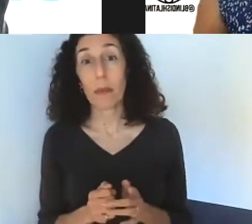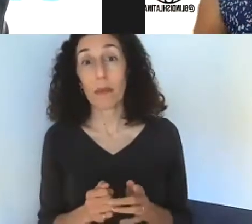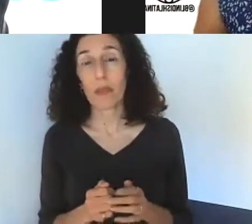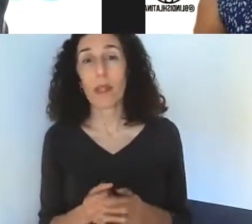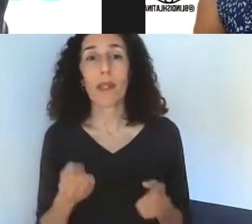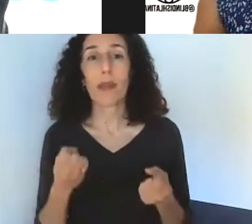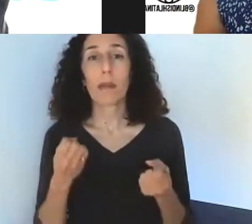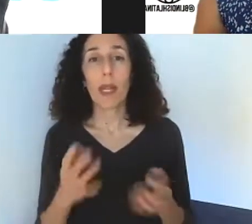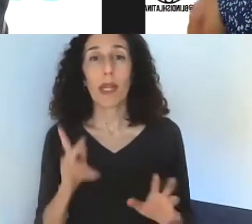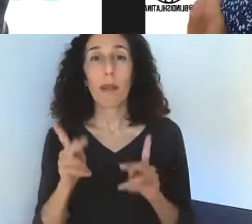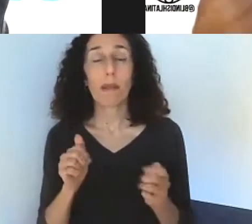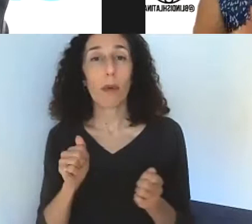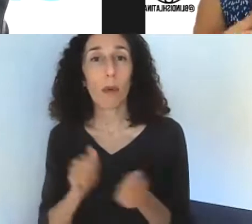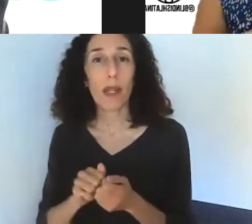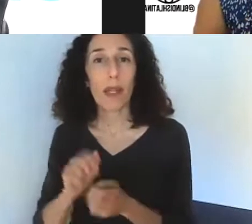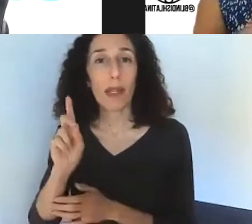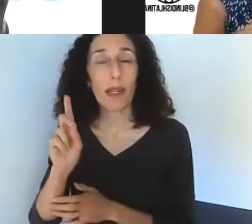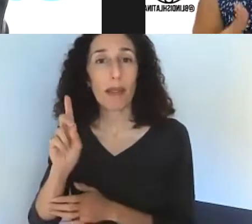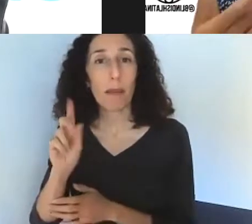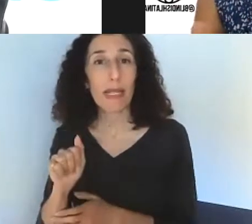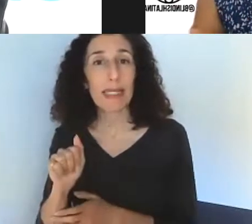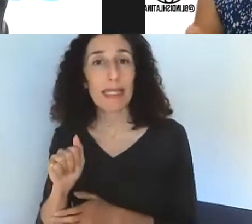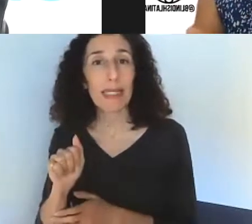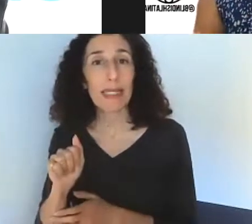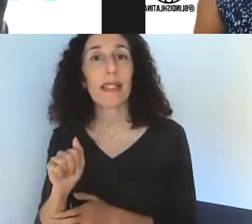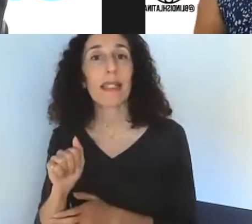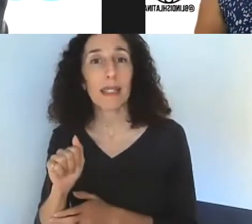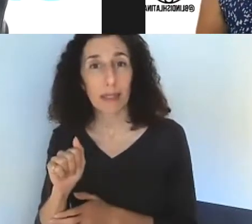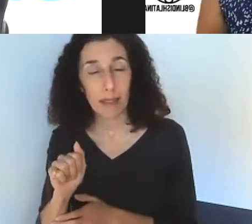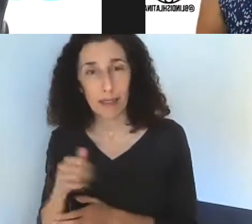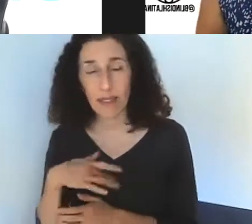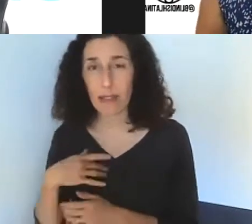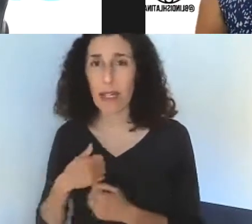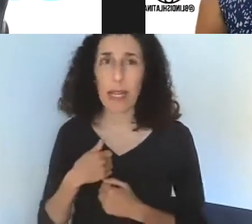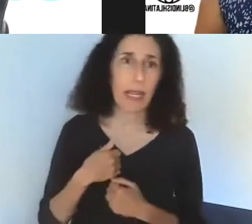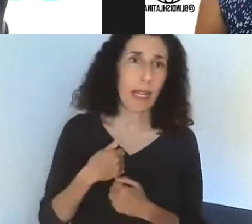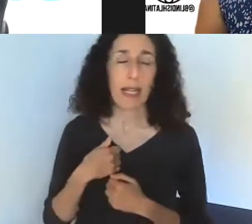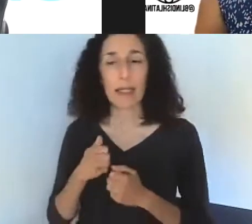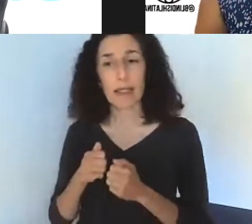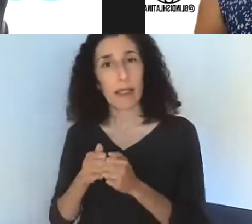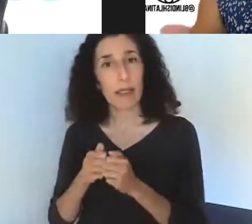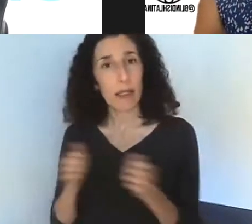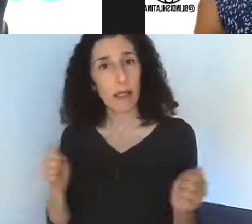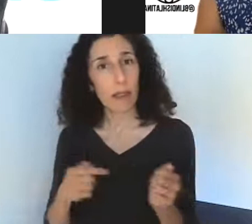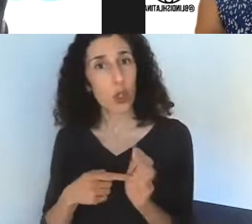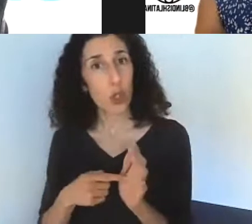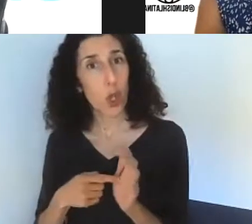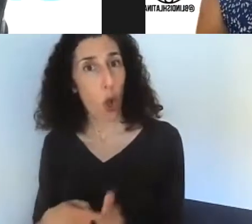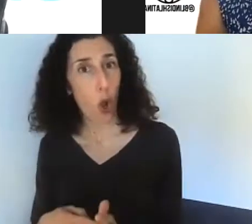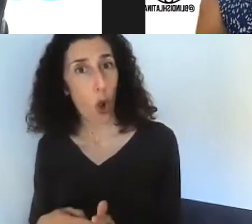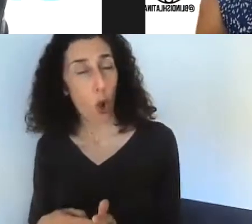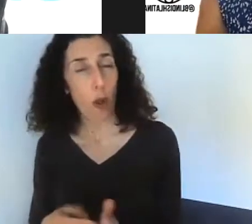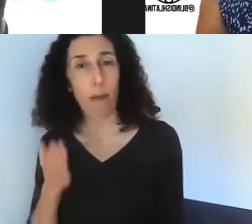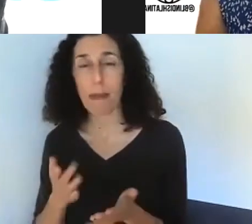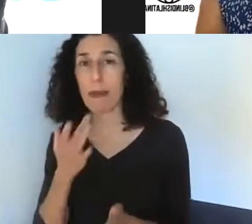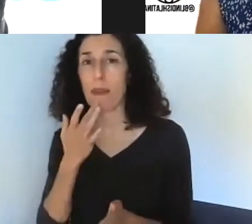their disability identity because of the stigma that they can anticipate from